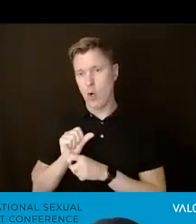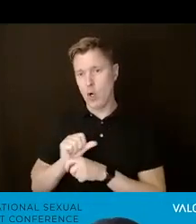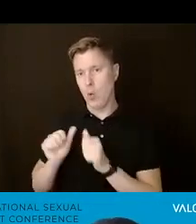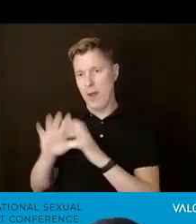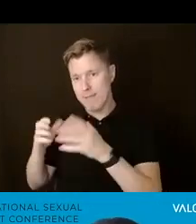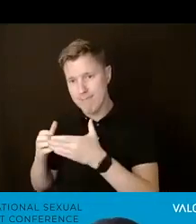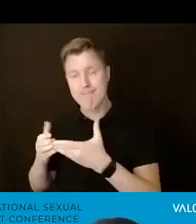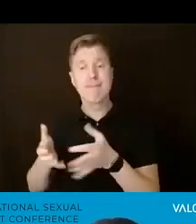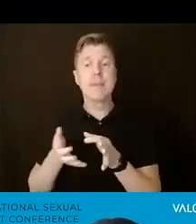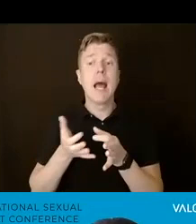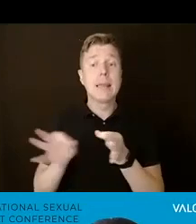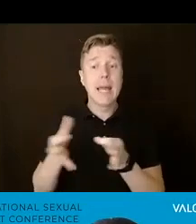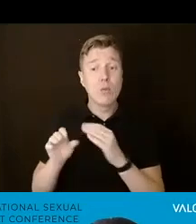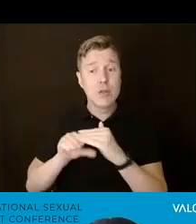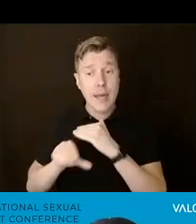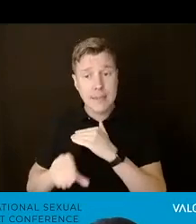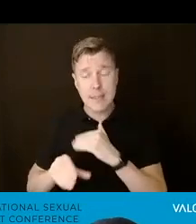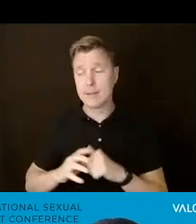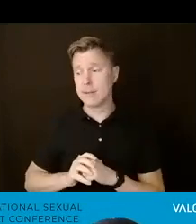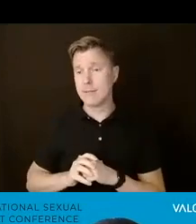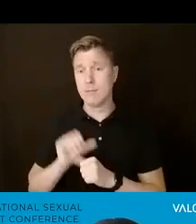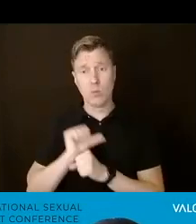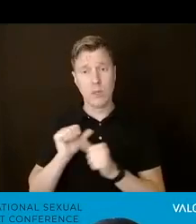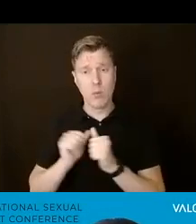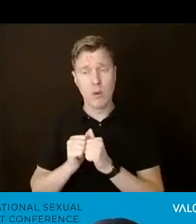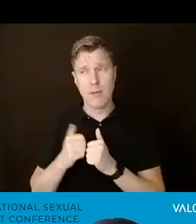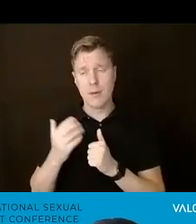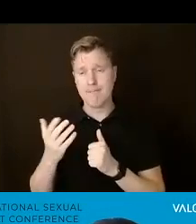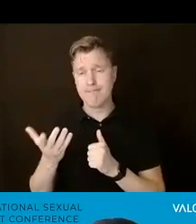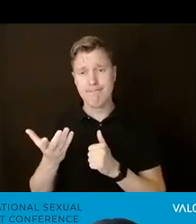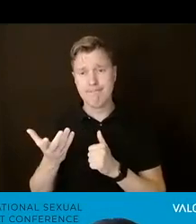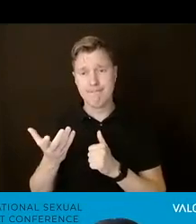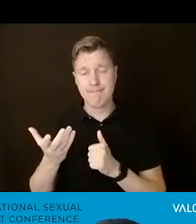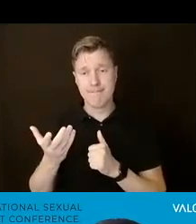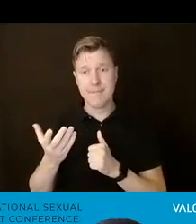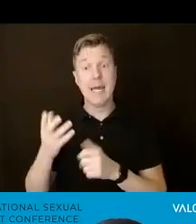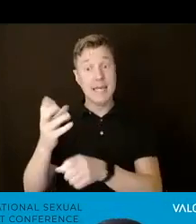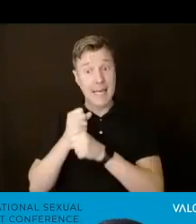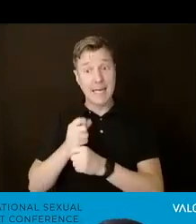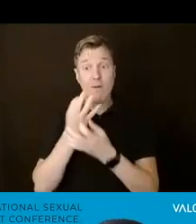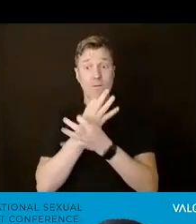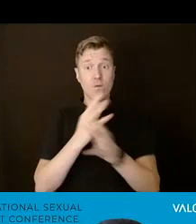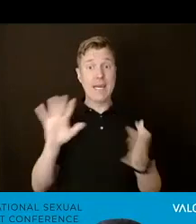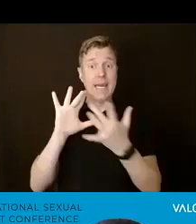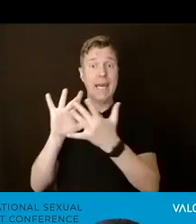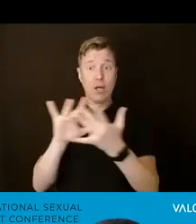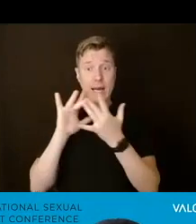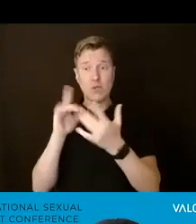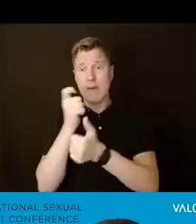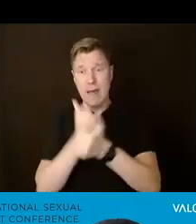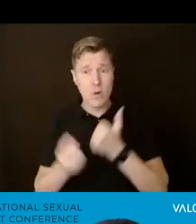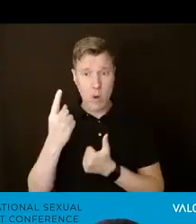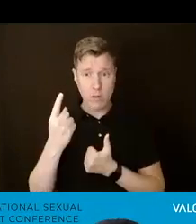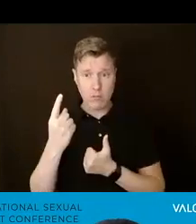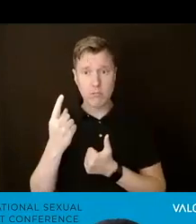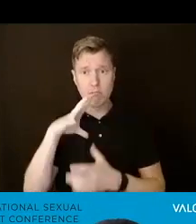language access, working on getting free internet to everybody in the community.